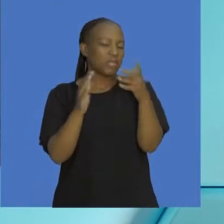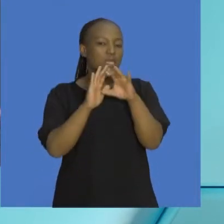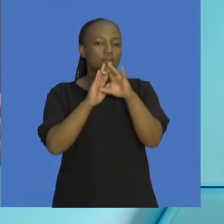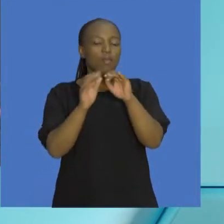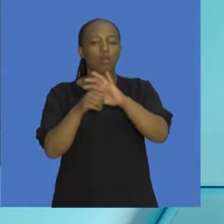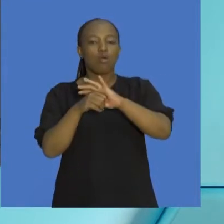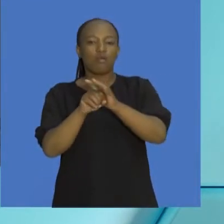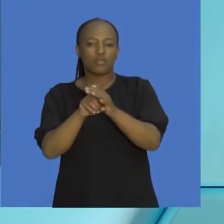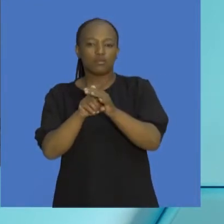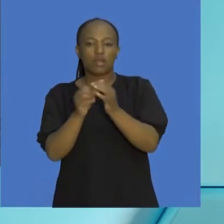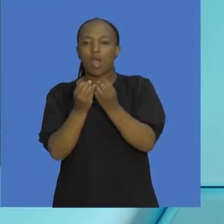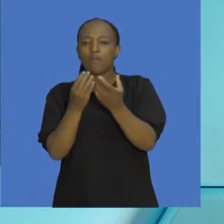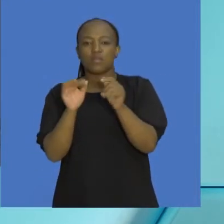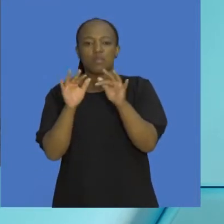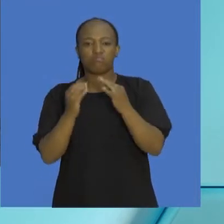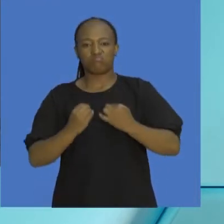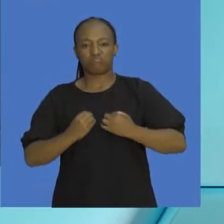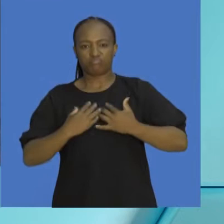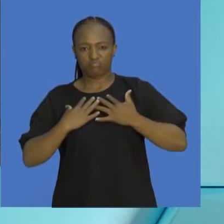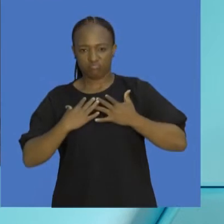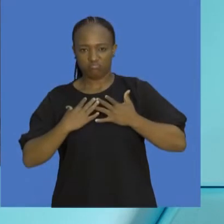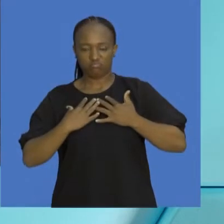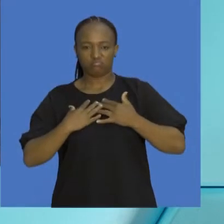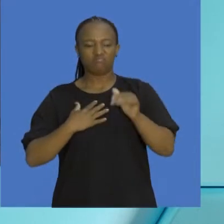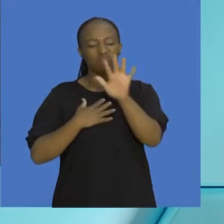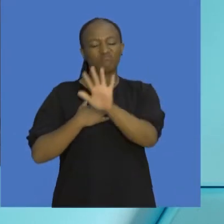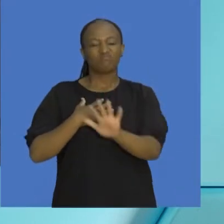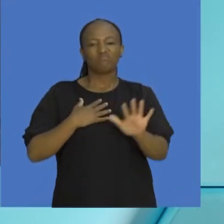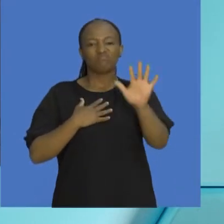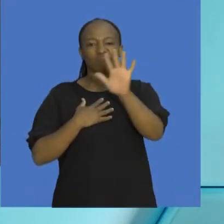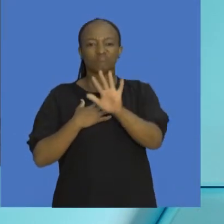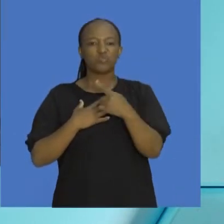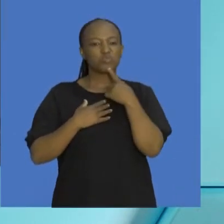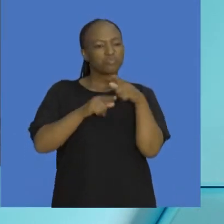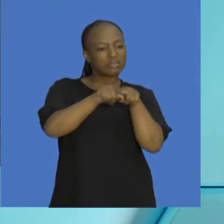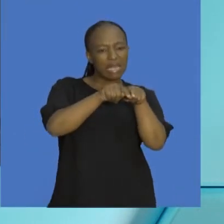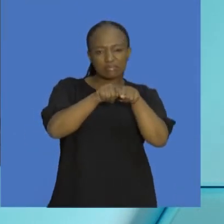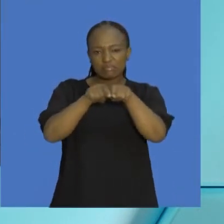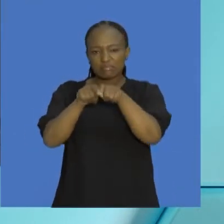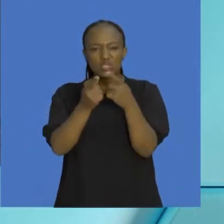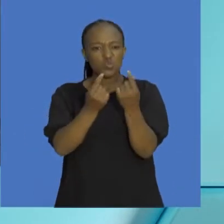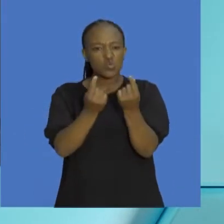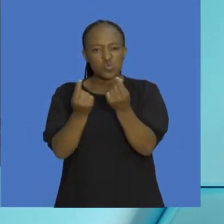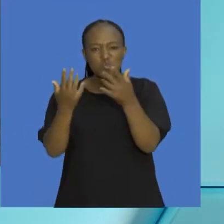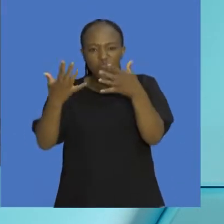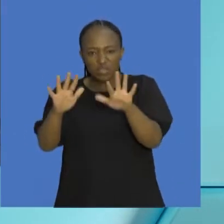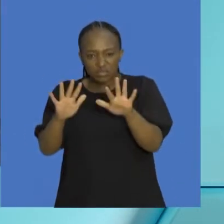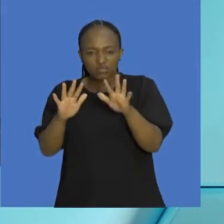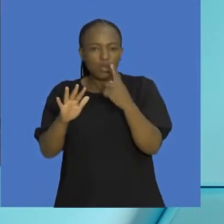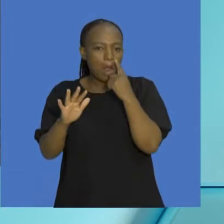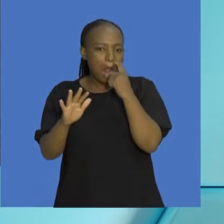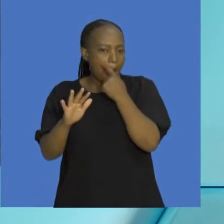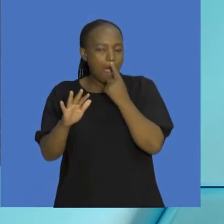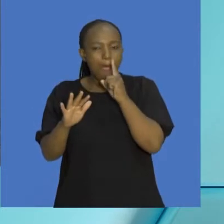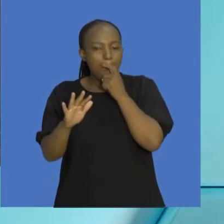with COVID in South Africa. I mean, if you look at the average, it can be based on tests, how many tests were